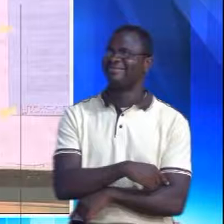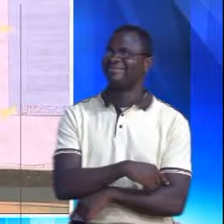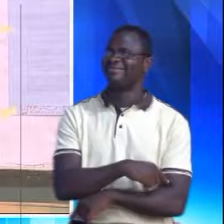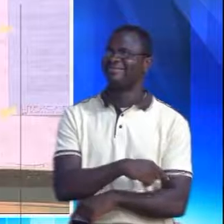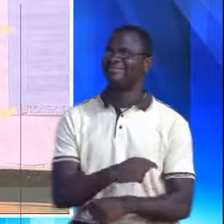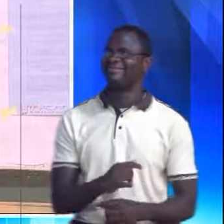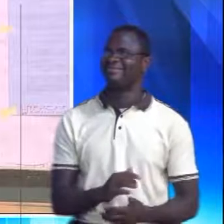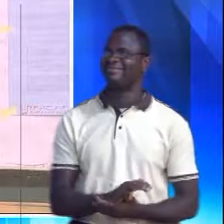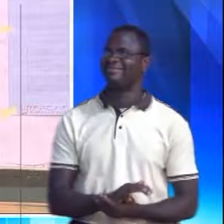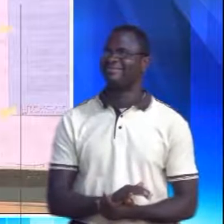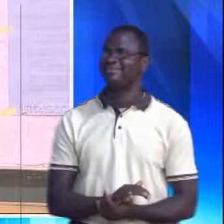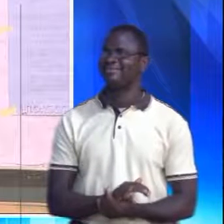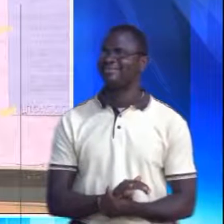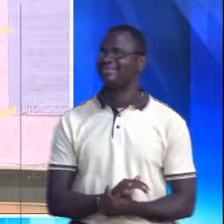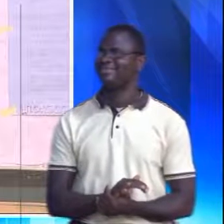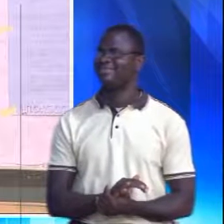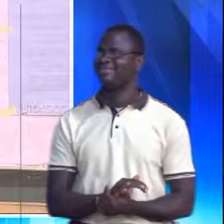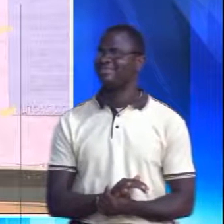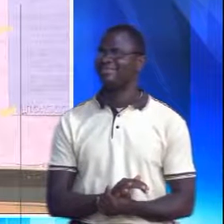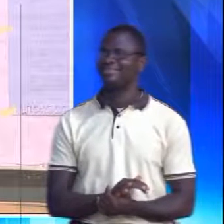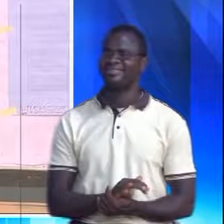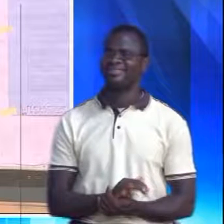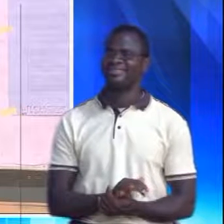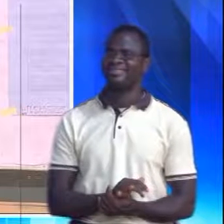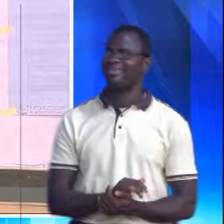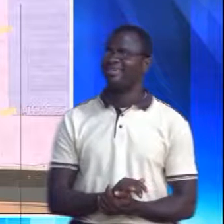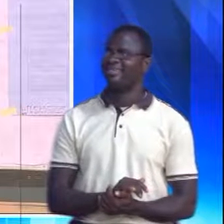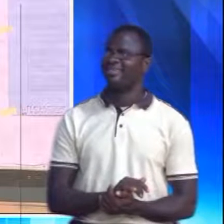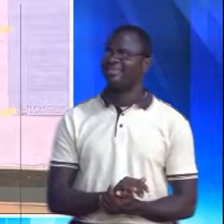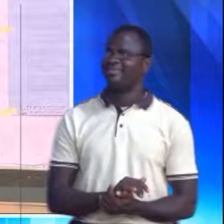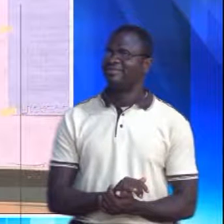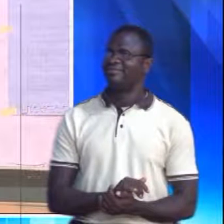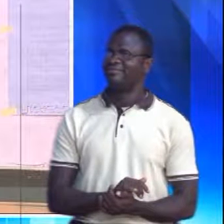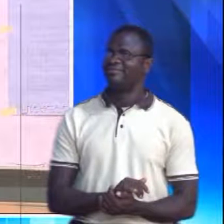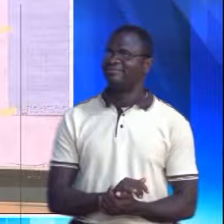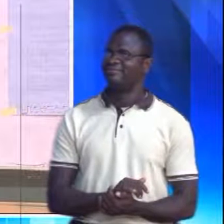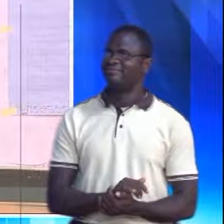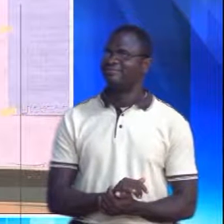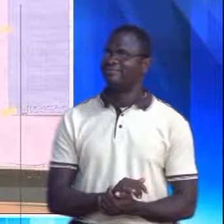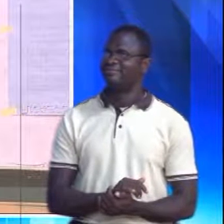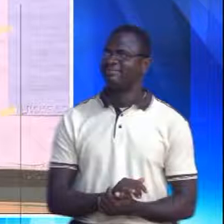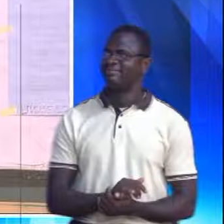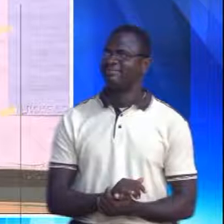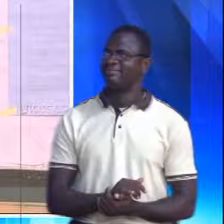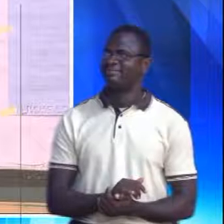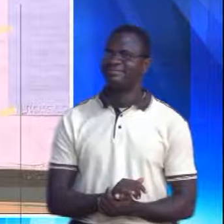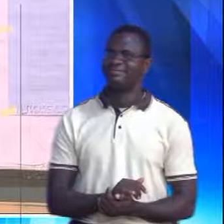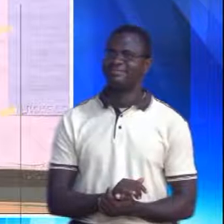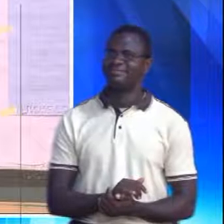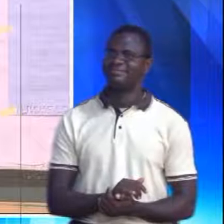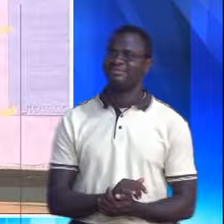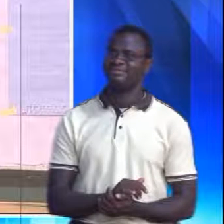So, human rights is very important. We also said that it is a pillar. Remember, it is a pillar